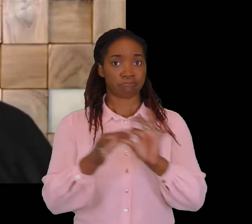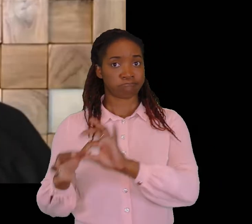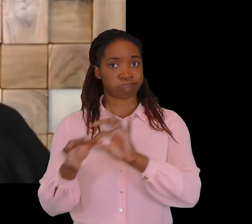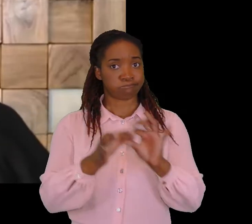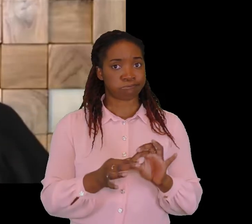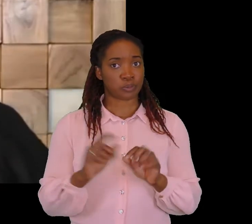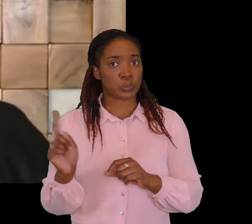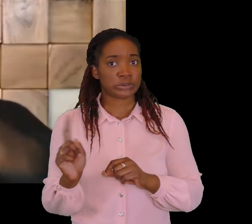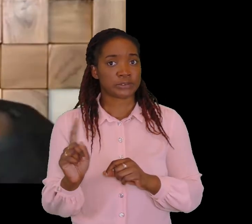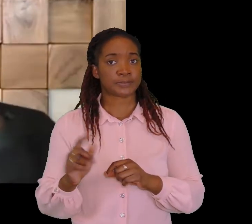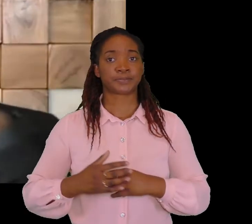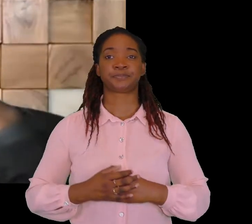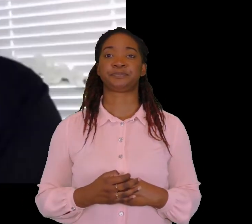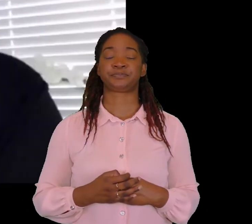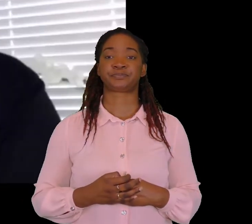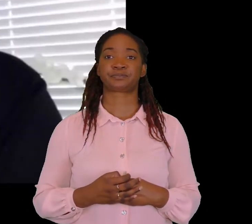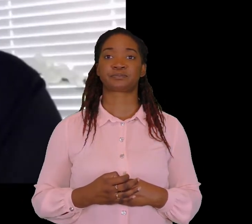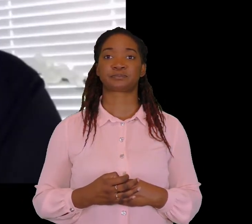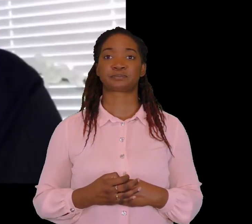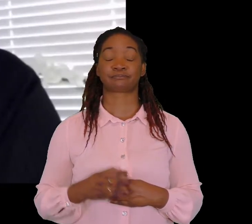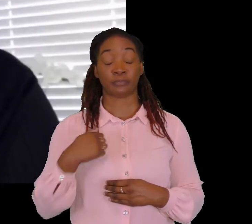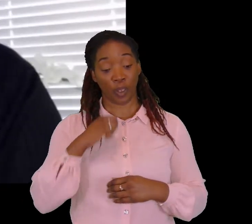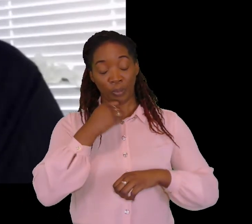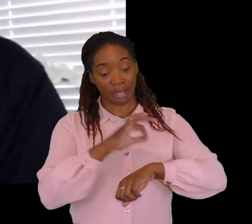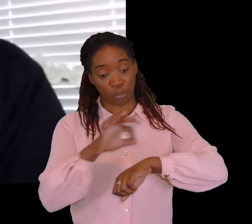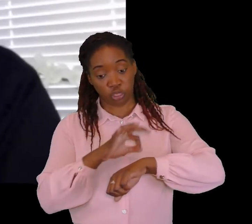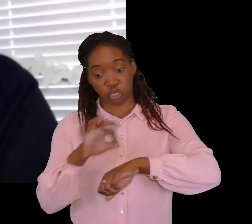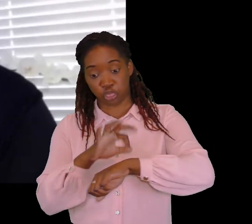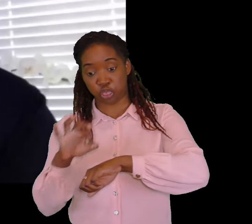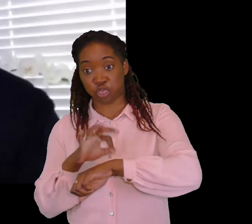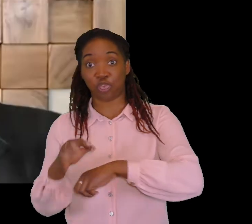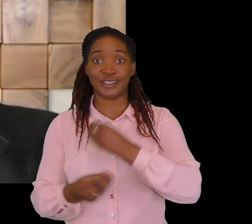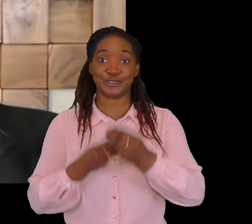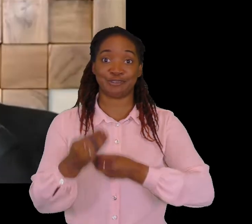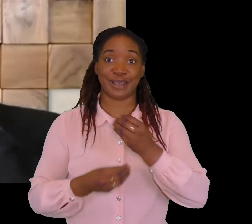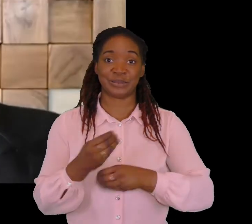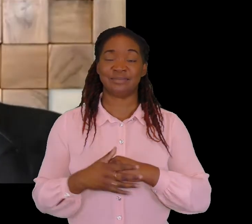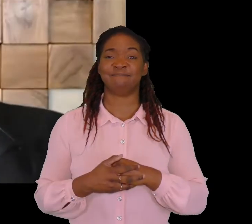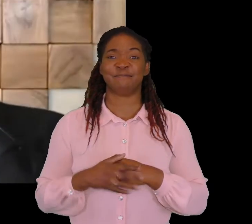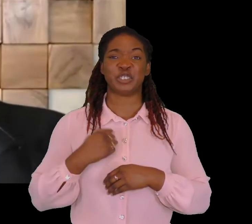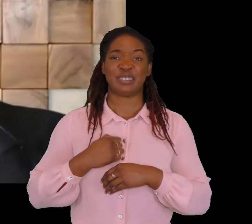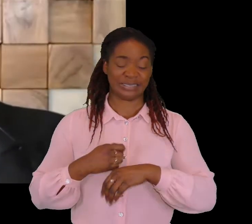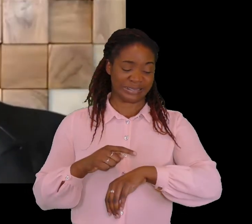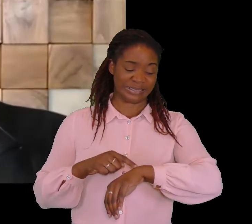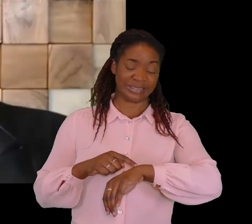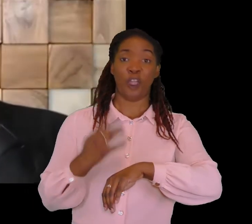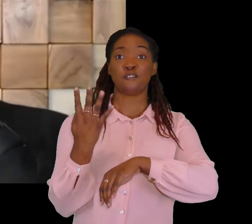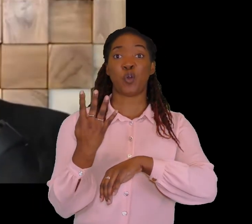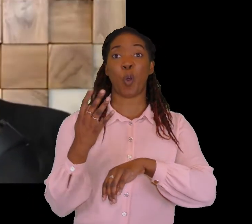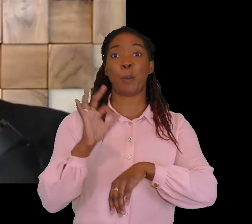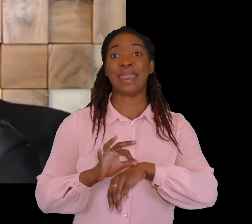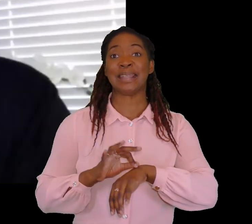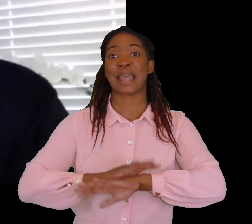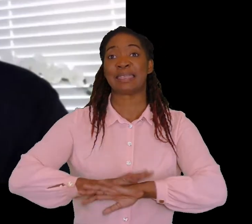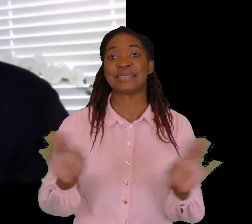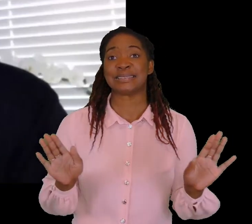relationship? This is going to take about an hour to describe. You have about 4 minutes, Shaheen.